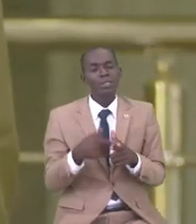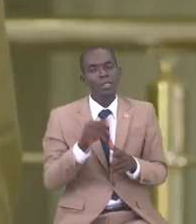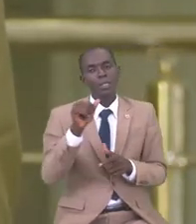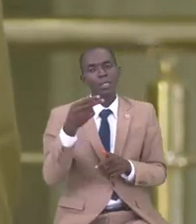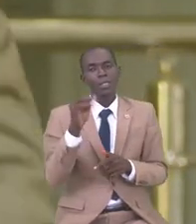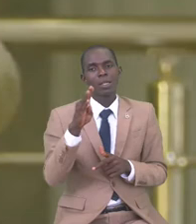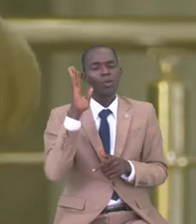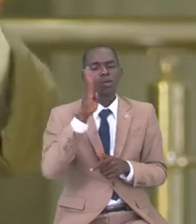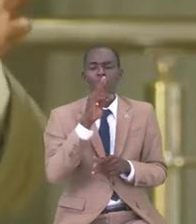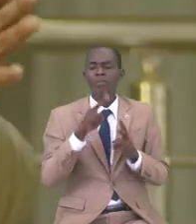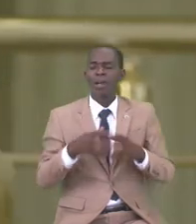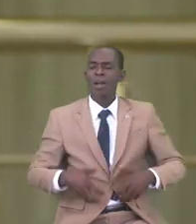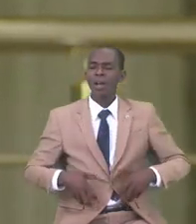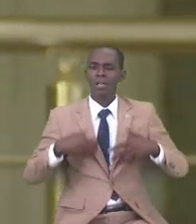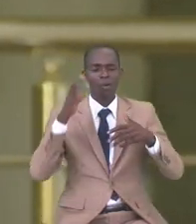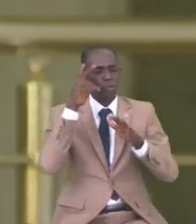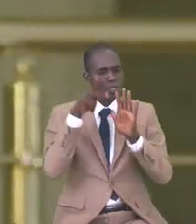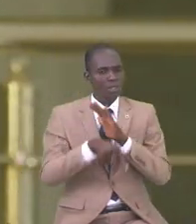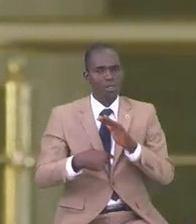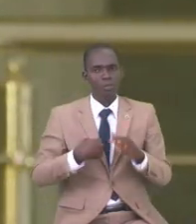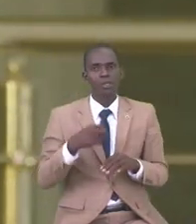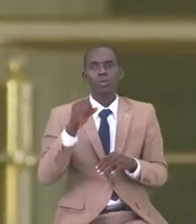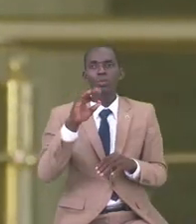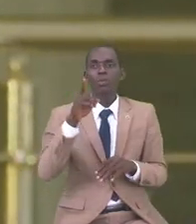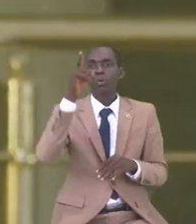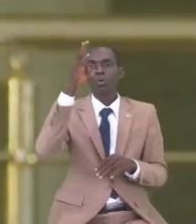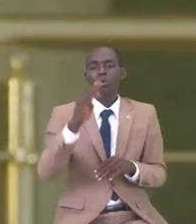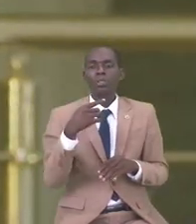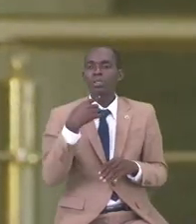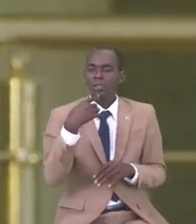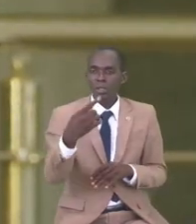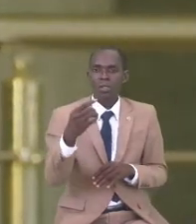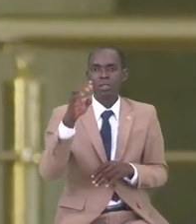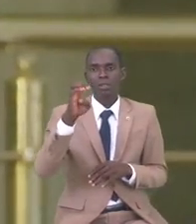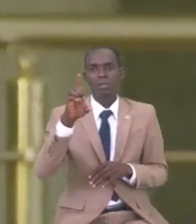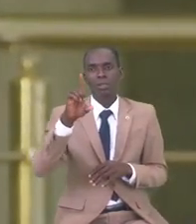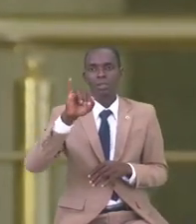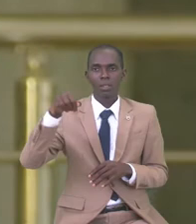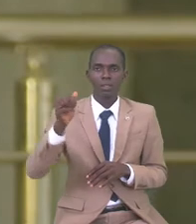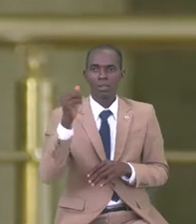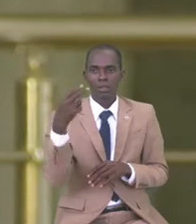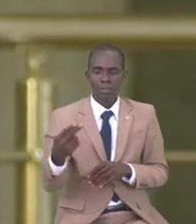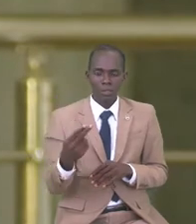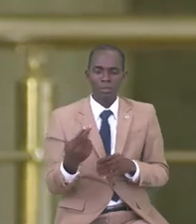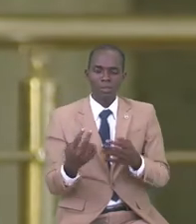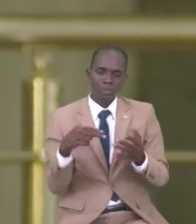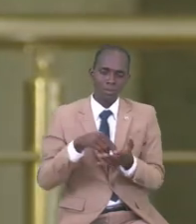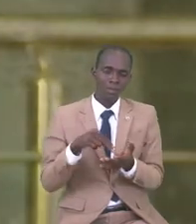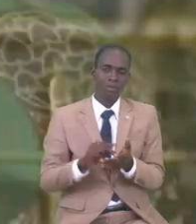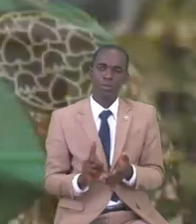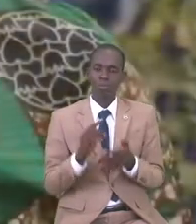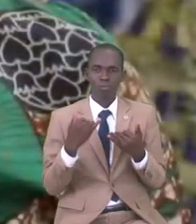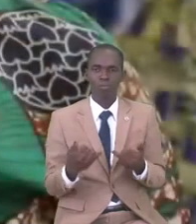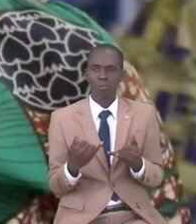angry, he will kill me. So God said, Elijah, get thee hence,